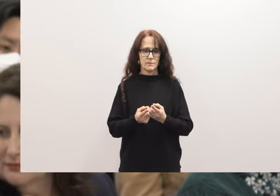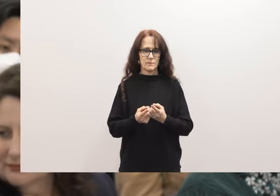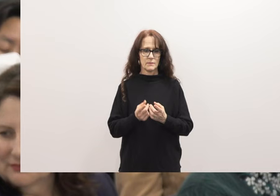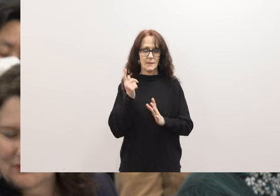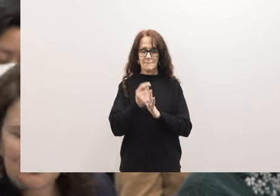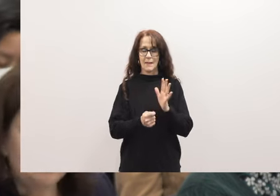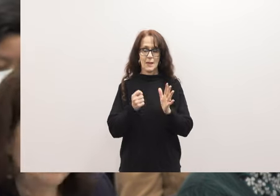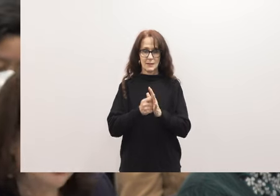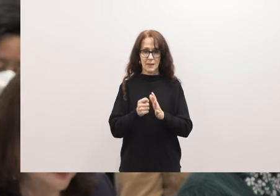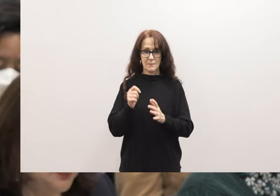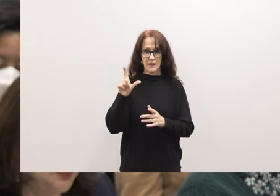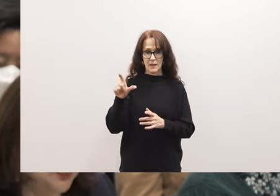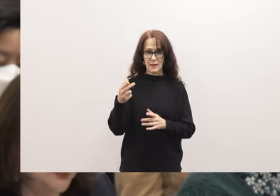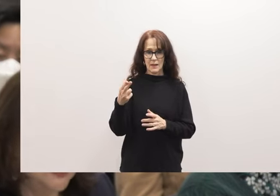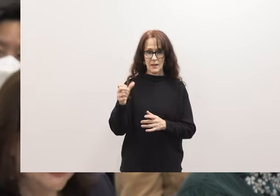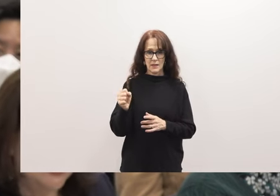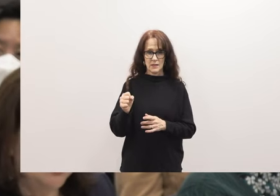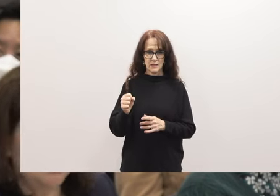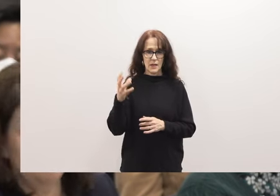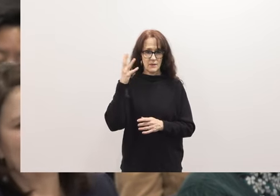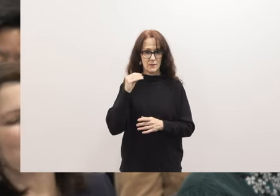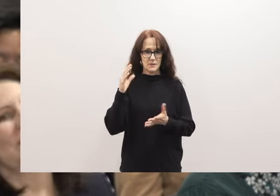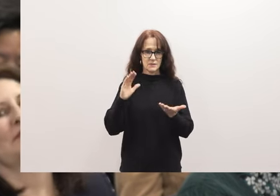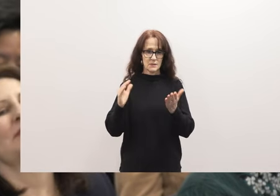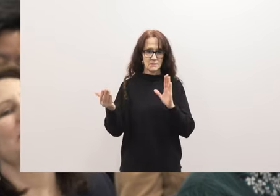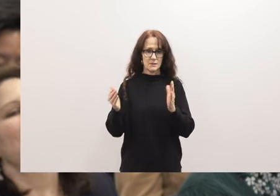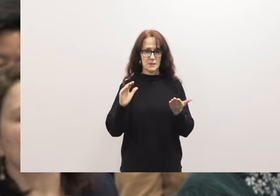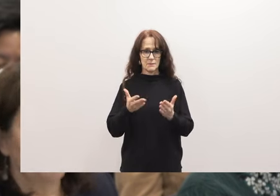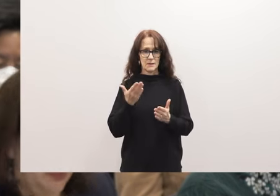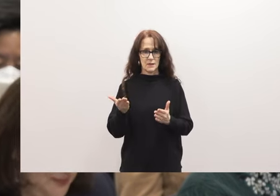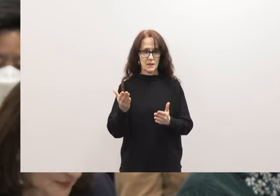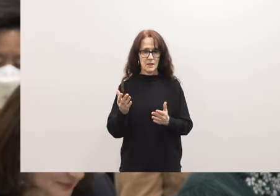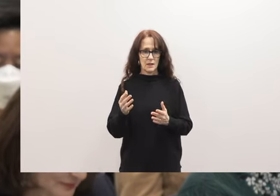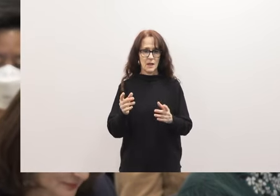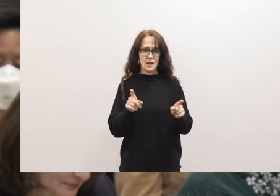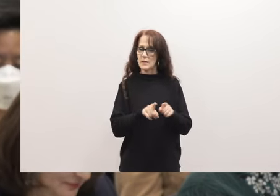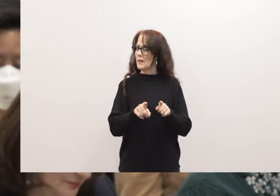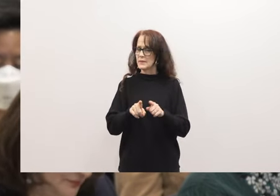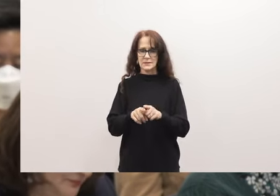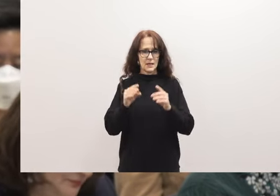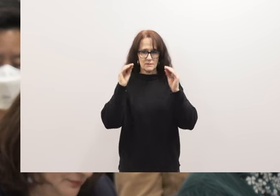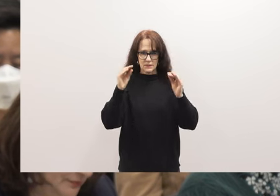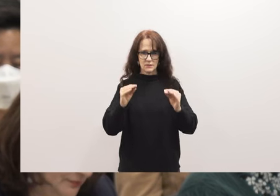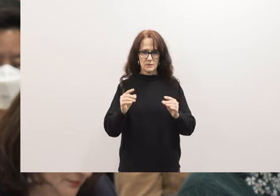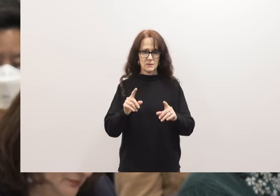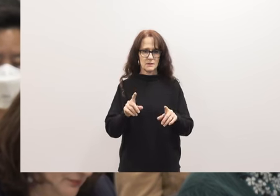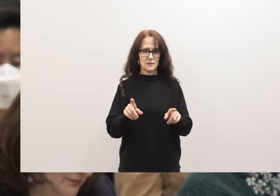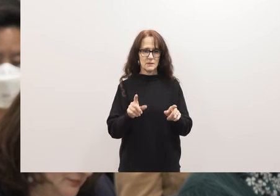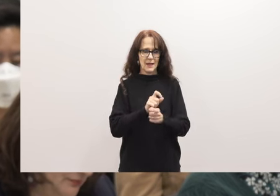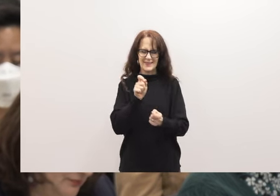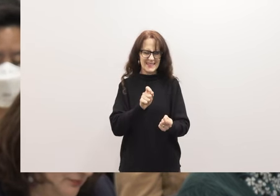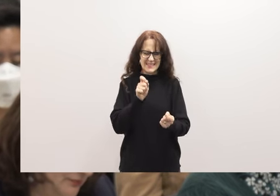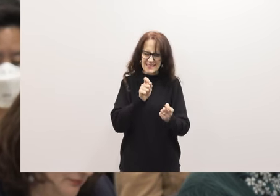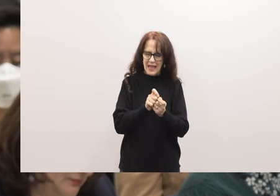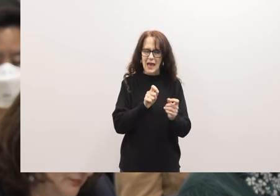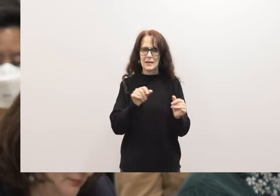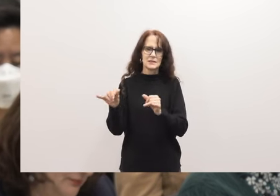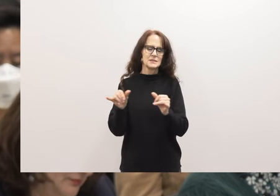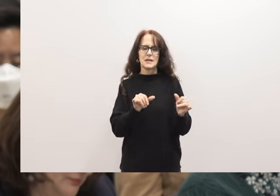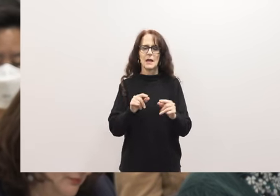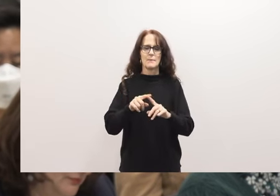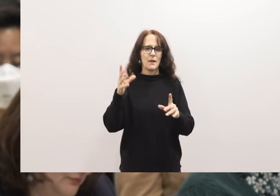time at Lakewood High School, I have endured some of the same things, not the same teachers, but not the same exact experiences, but